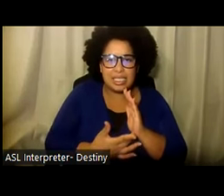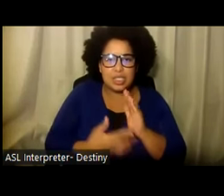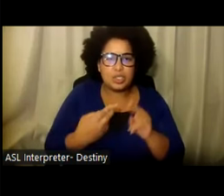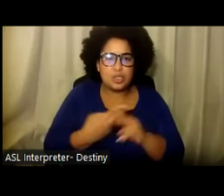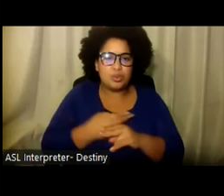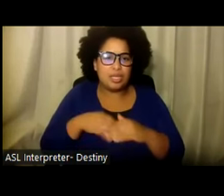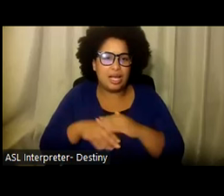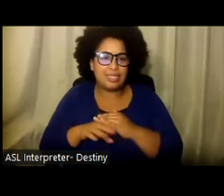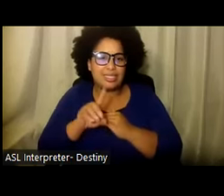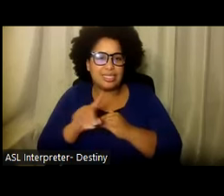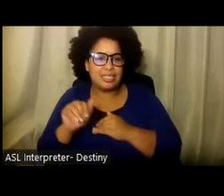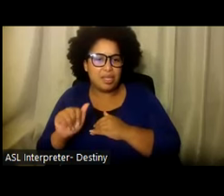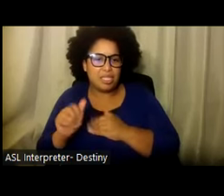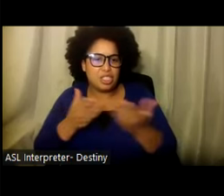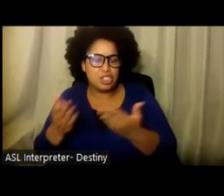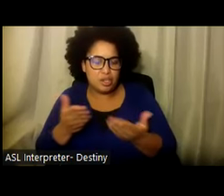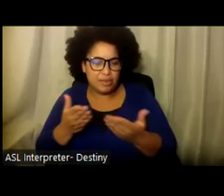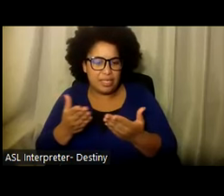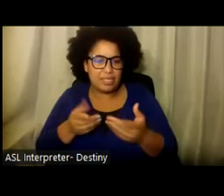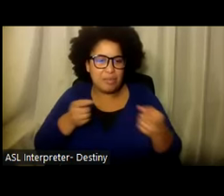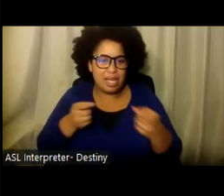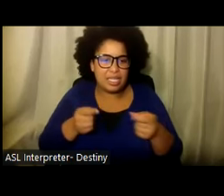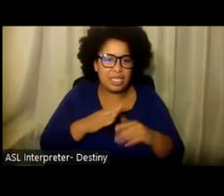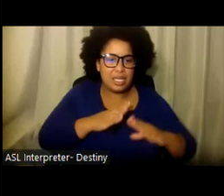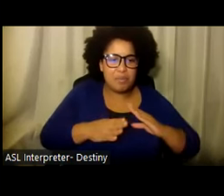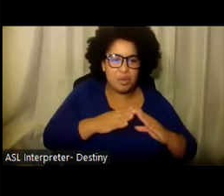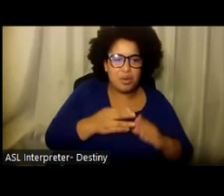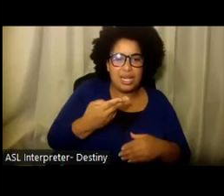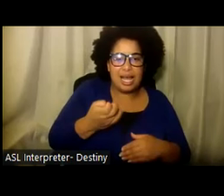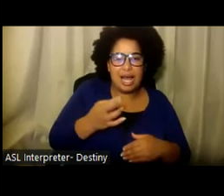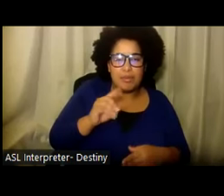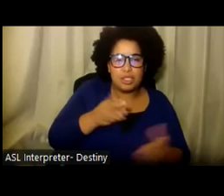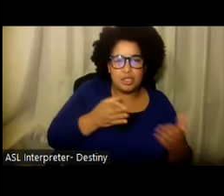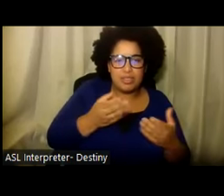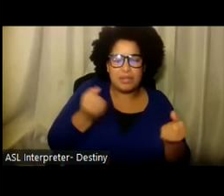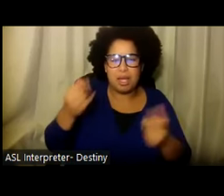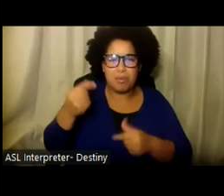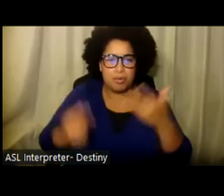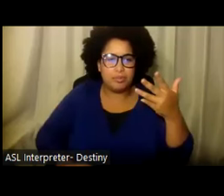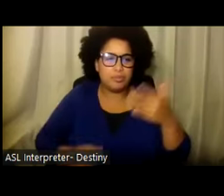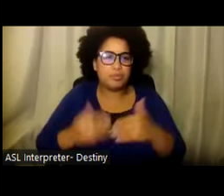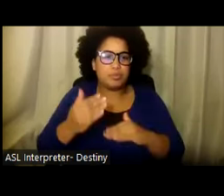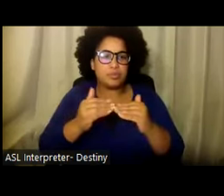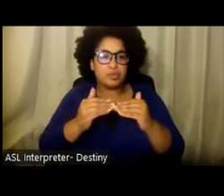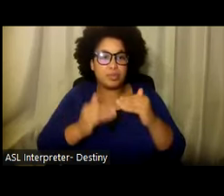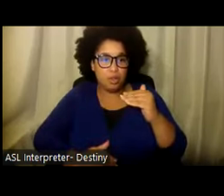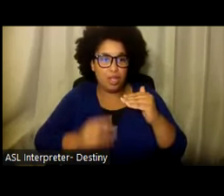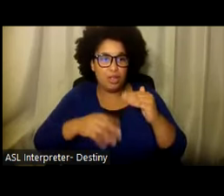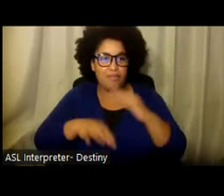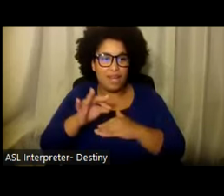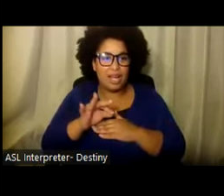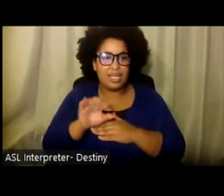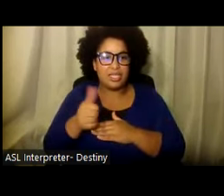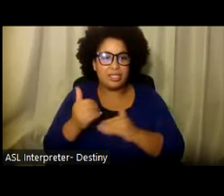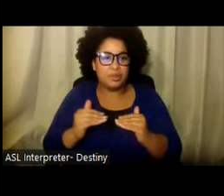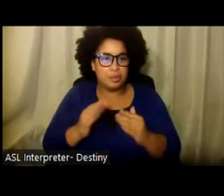disability services management, community hybrid services, and so much more. Right below the resource library, you'll also find another